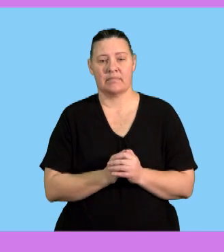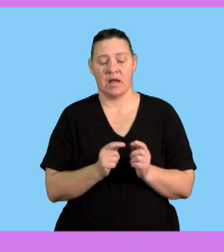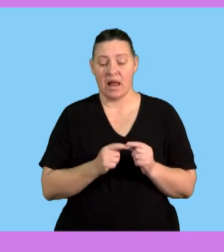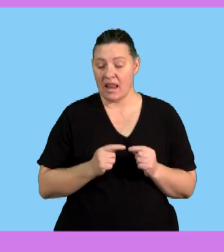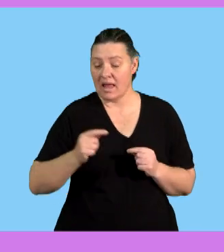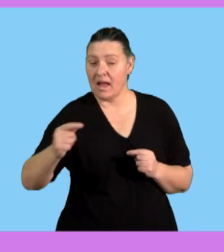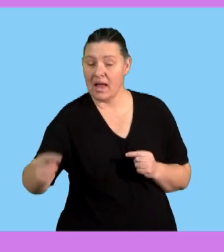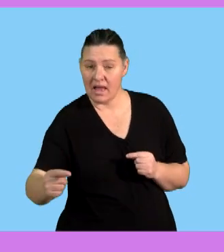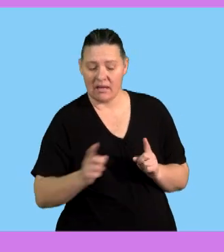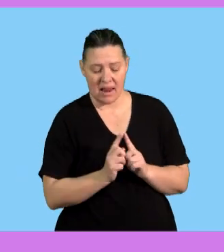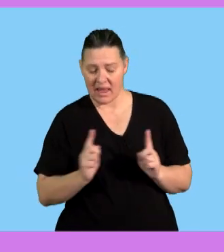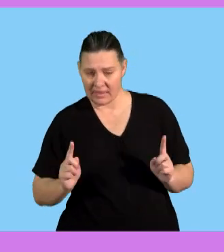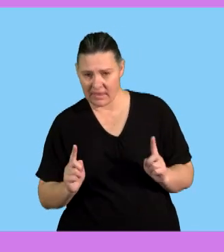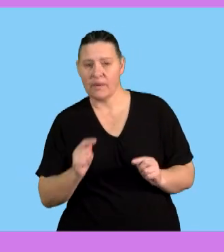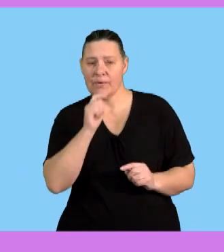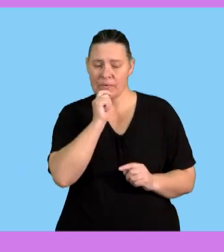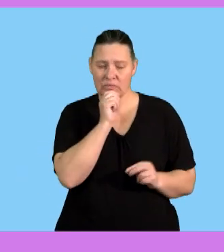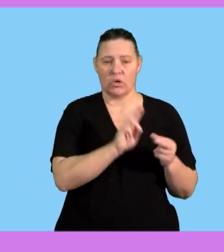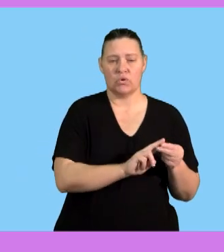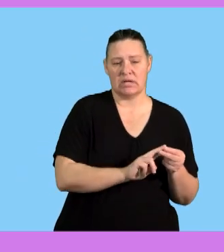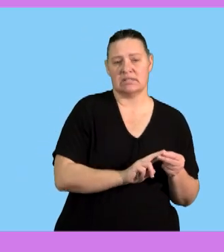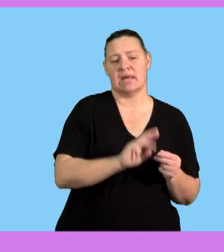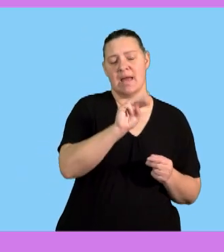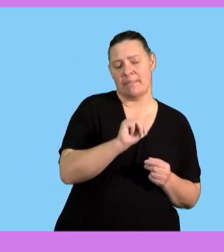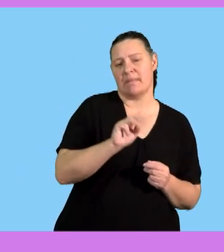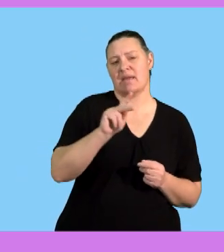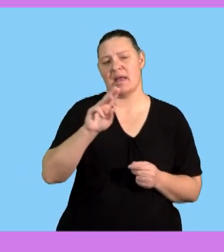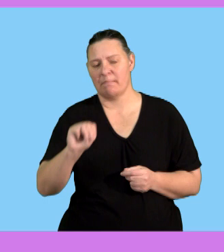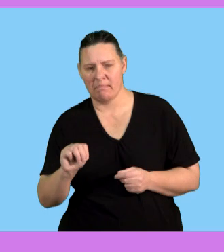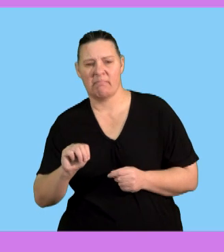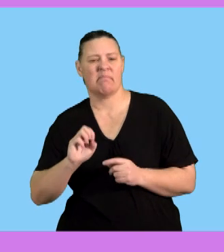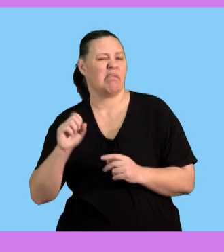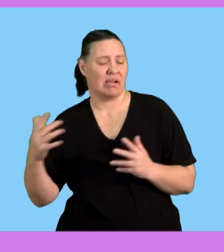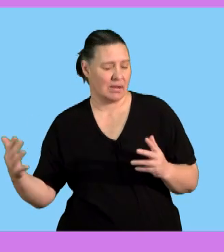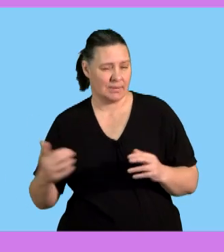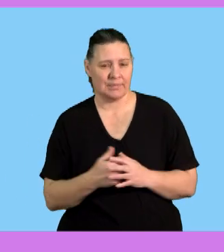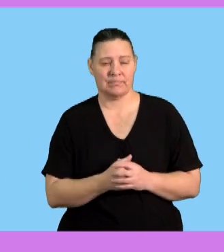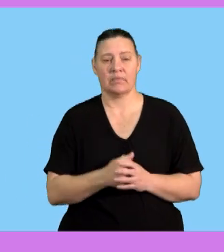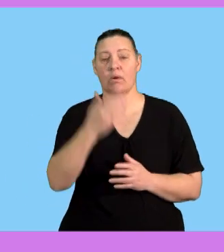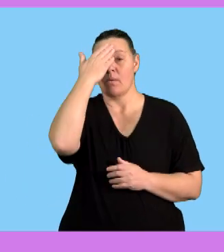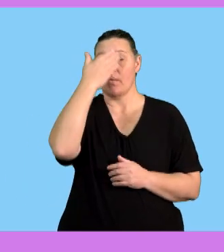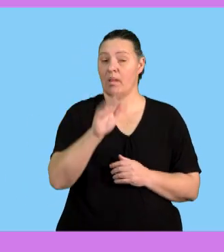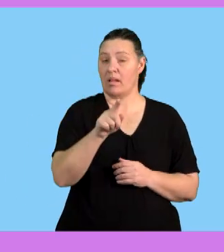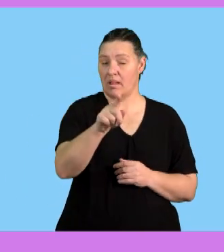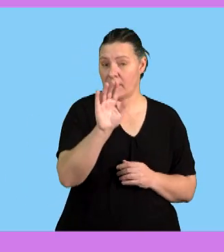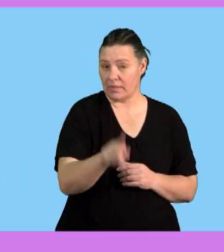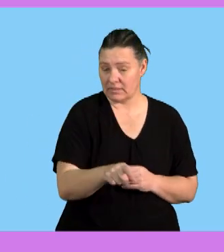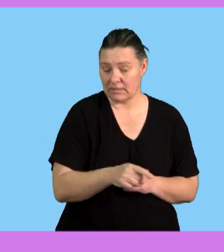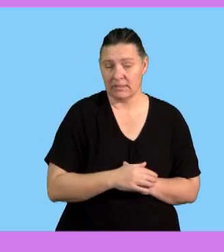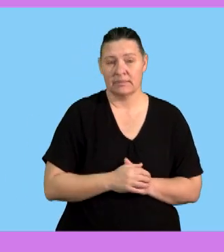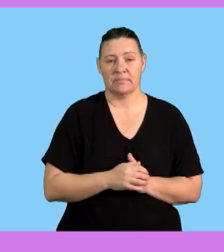length and distances using different units. Now, looking at what you know as a